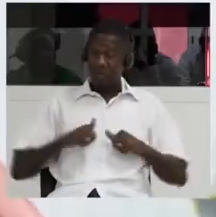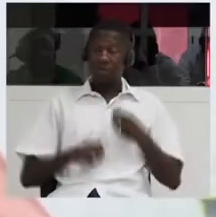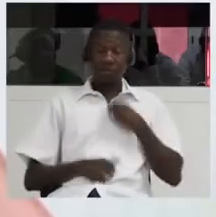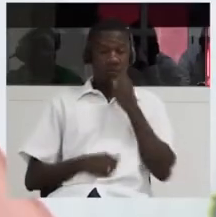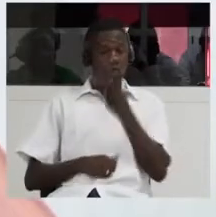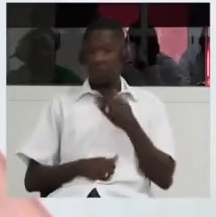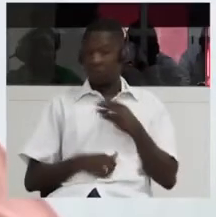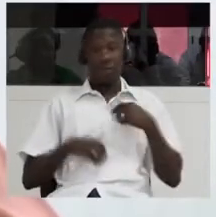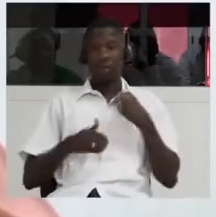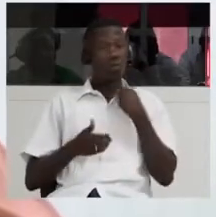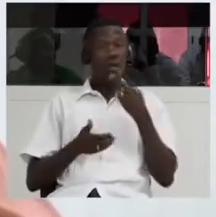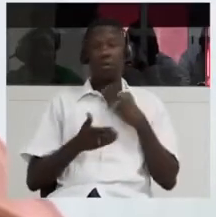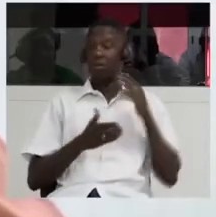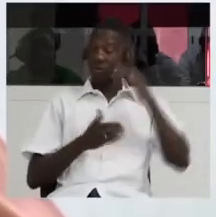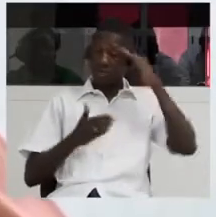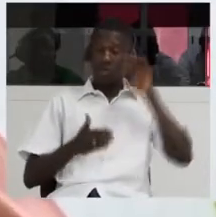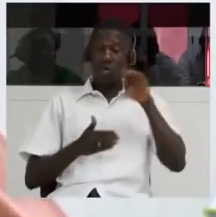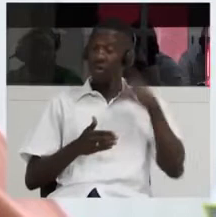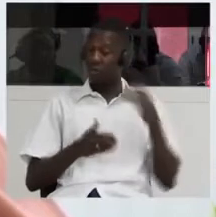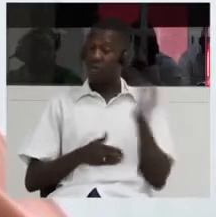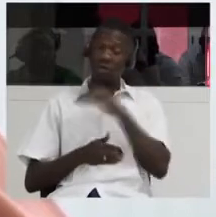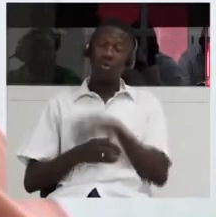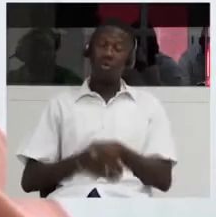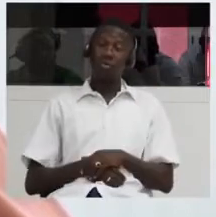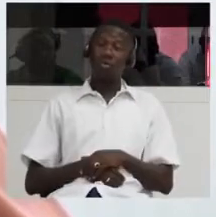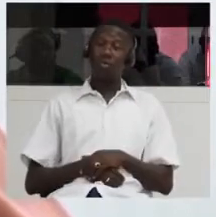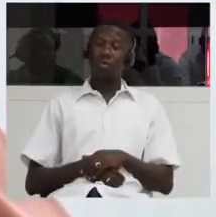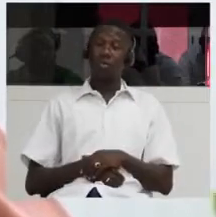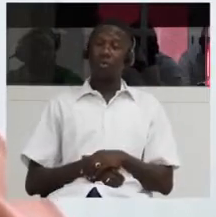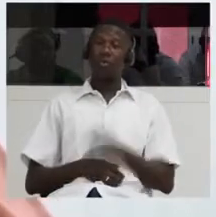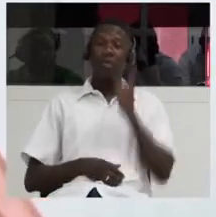barracks. People start coming. What time did you go to the After barracks? After